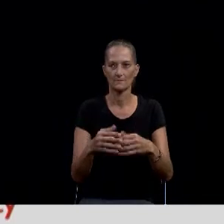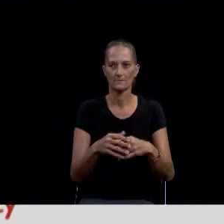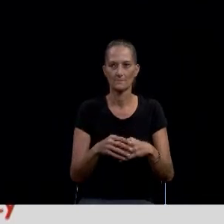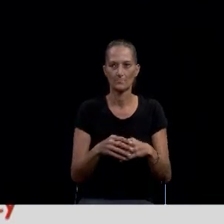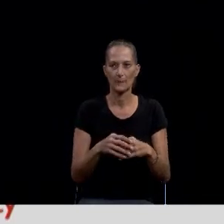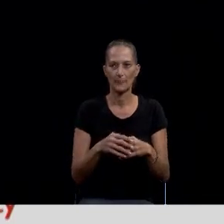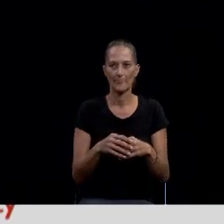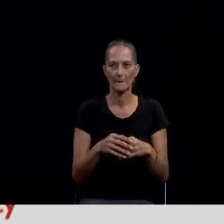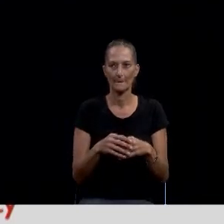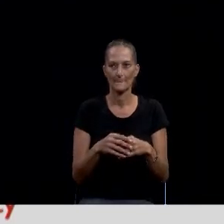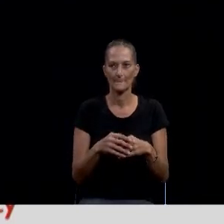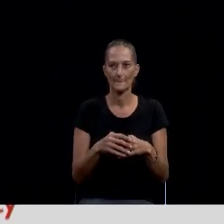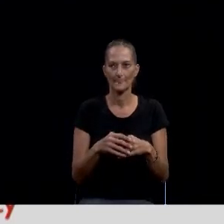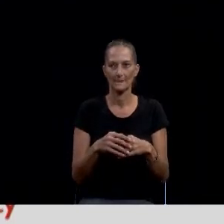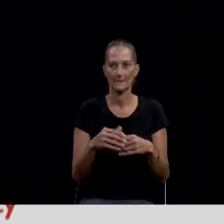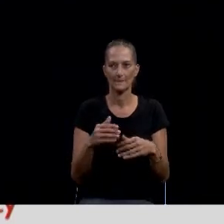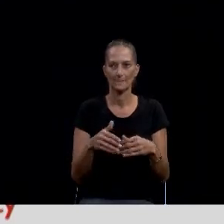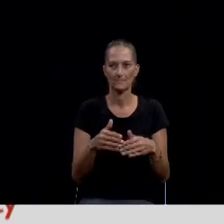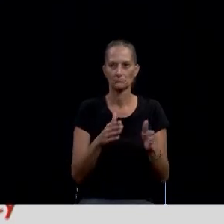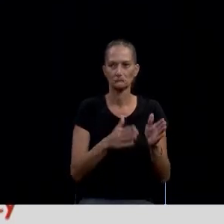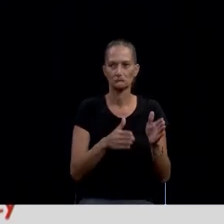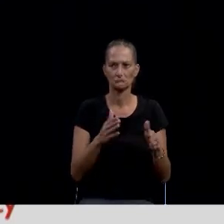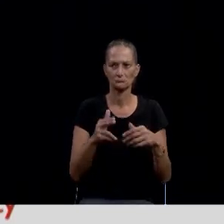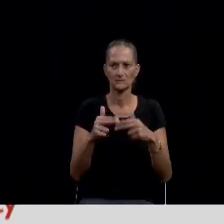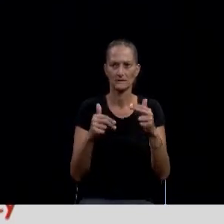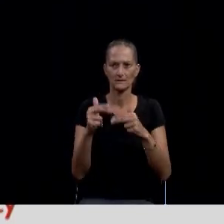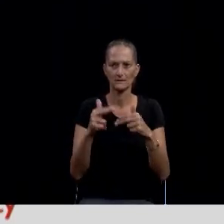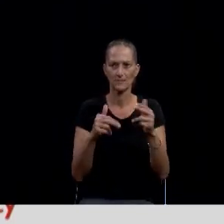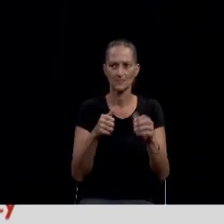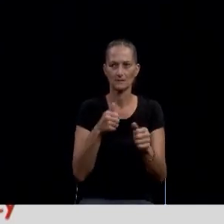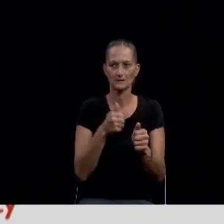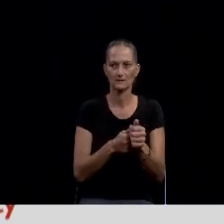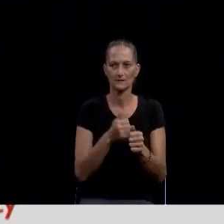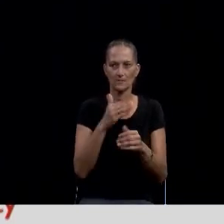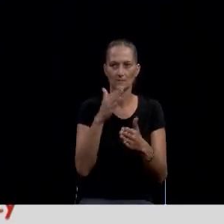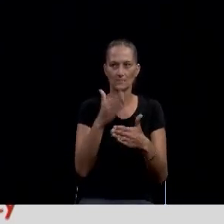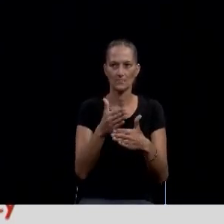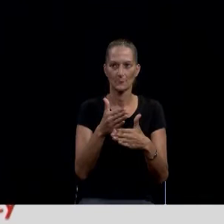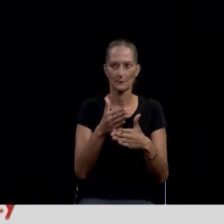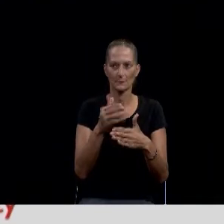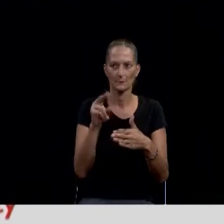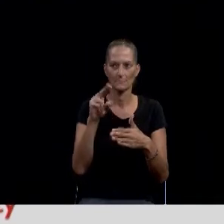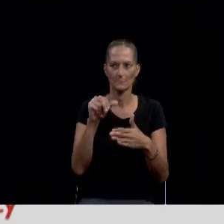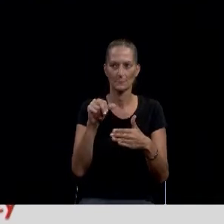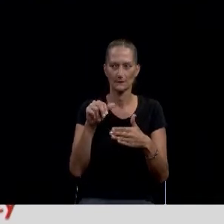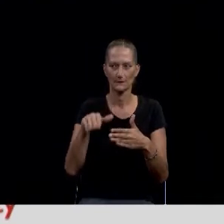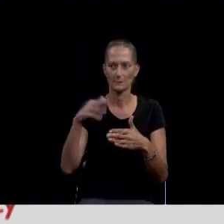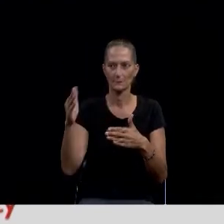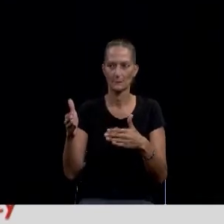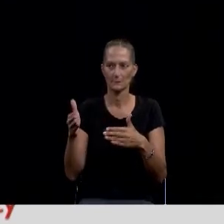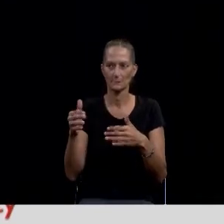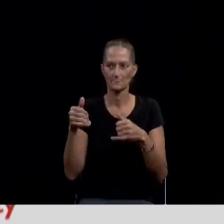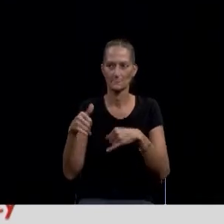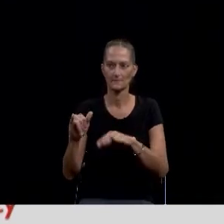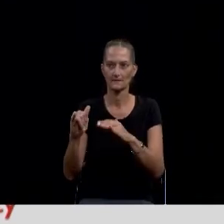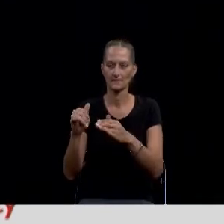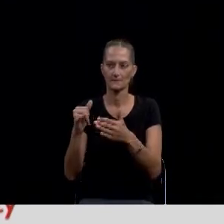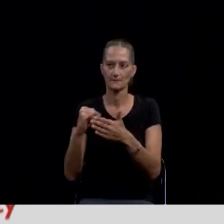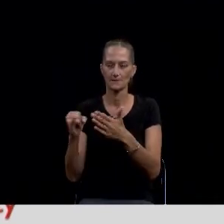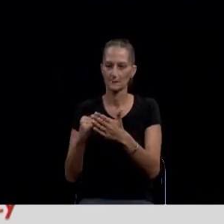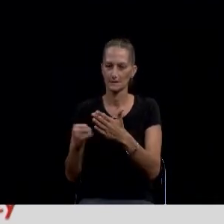could then be bid and begun while the next phase was still being designed. A second TIF award